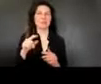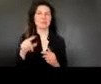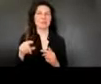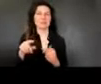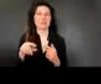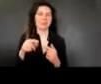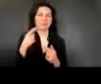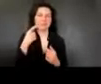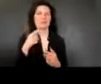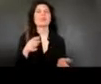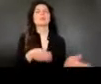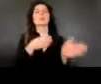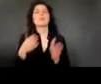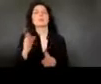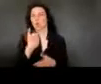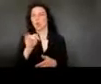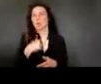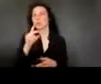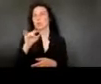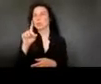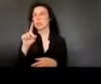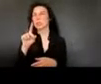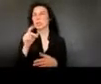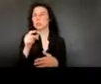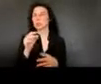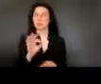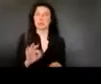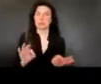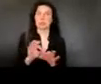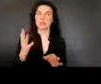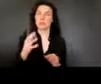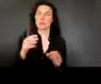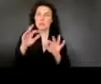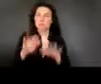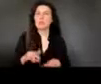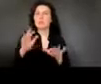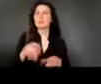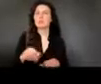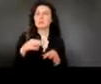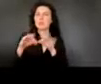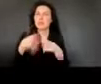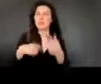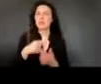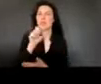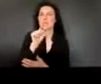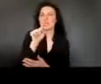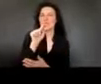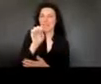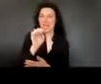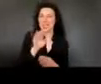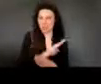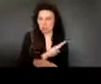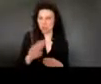flesh out connections between the slave industry and the transatlantic slave trade